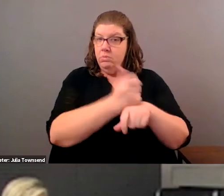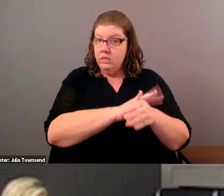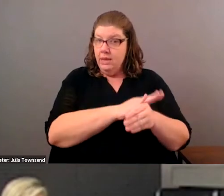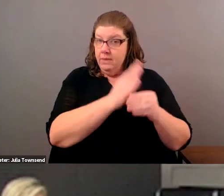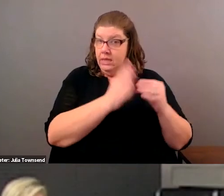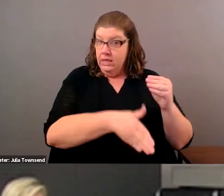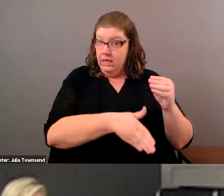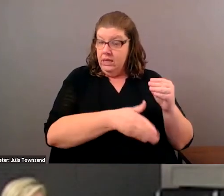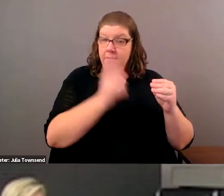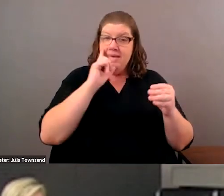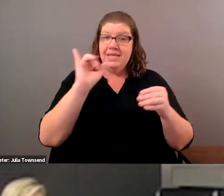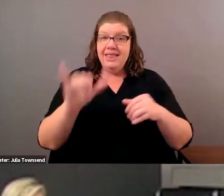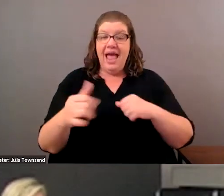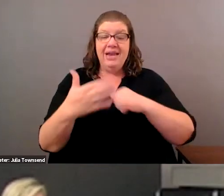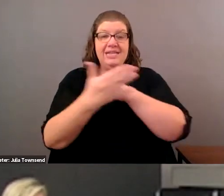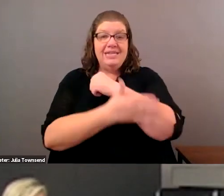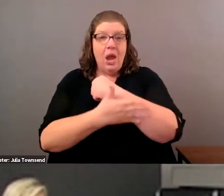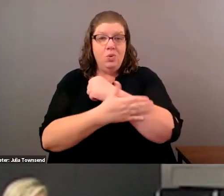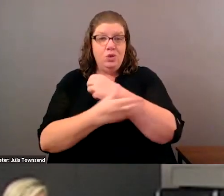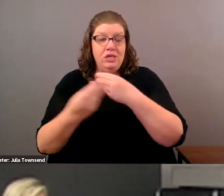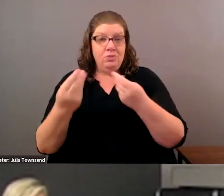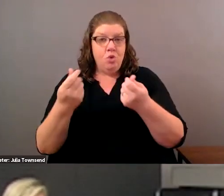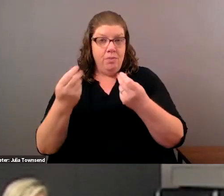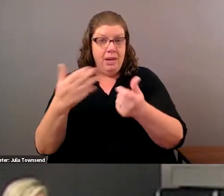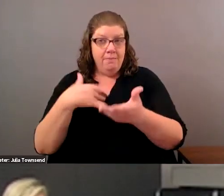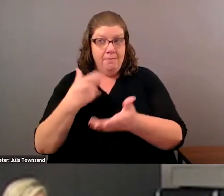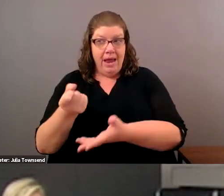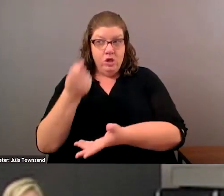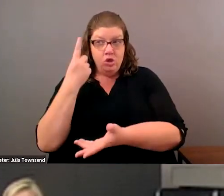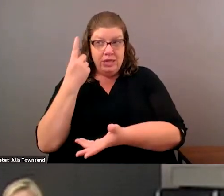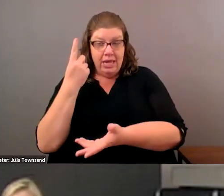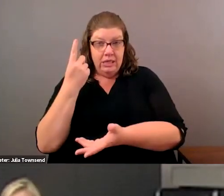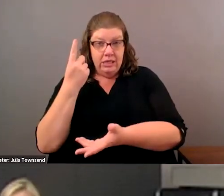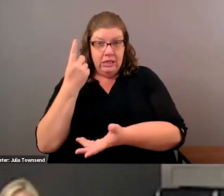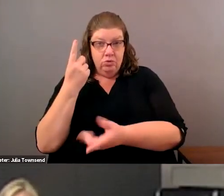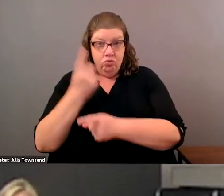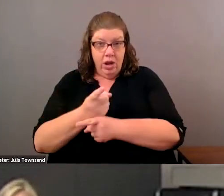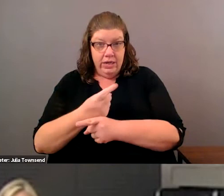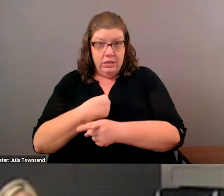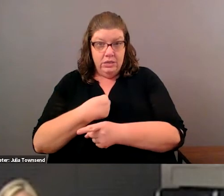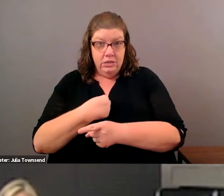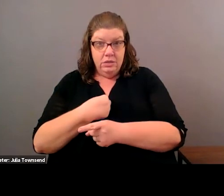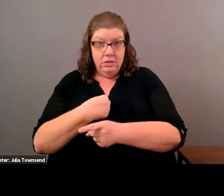it's county property. That's my understanding. Is that correct?